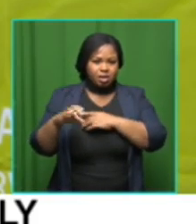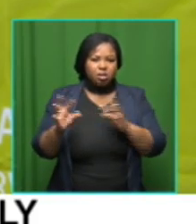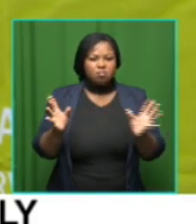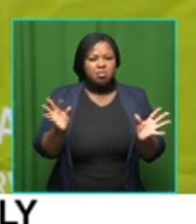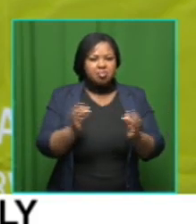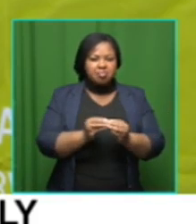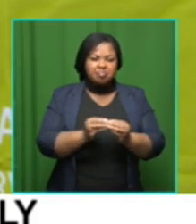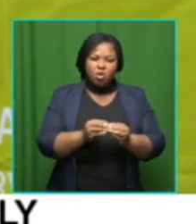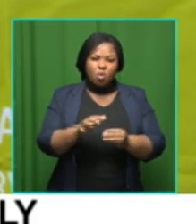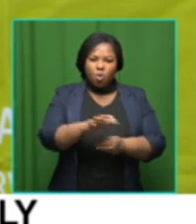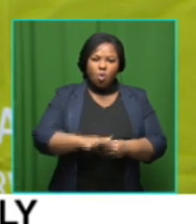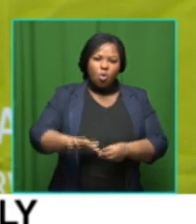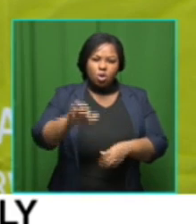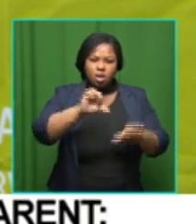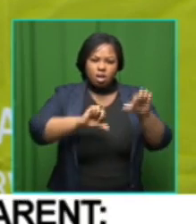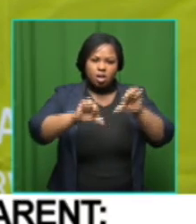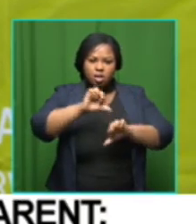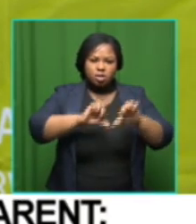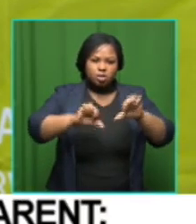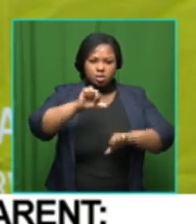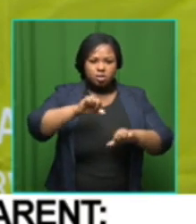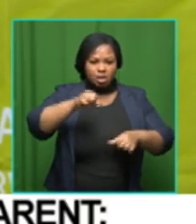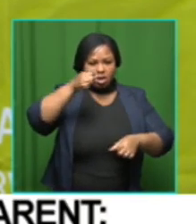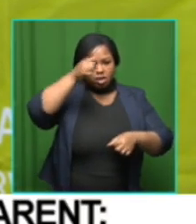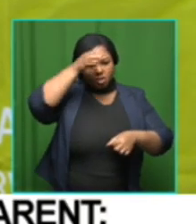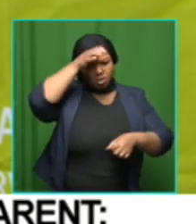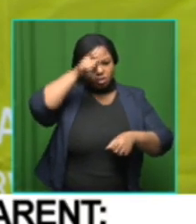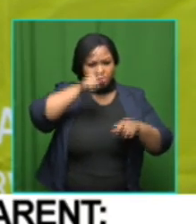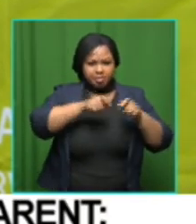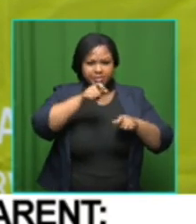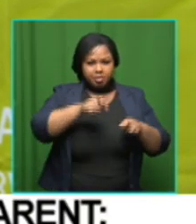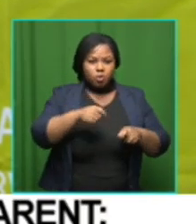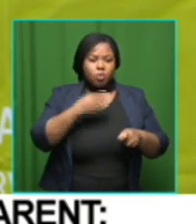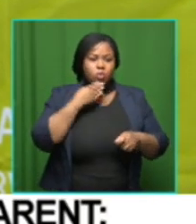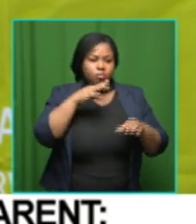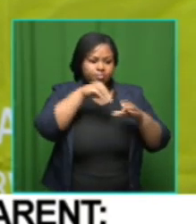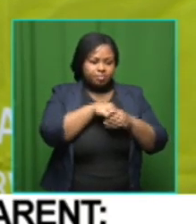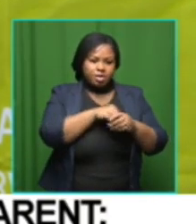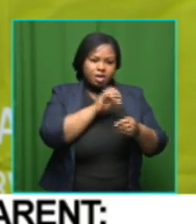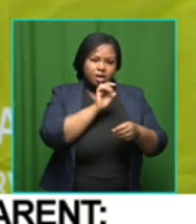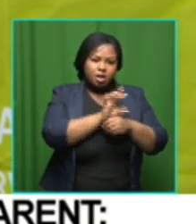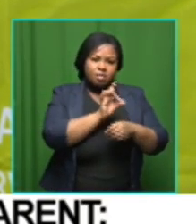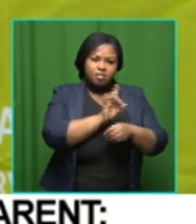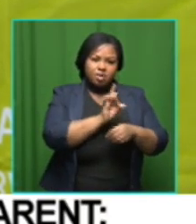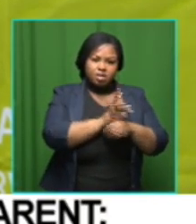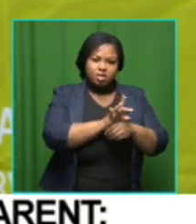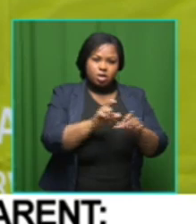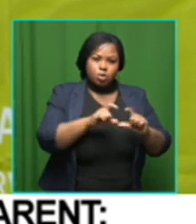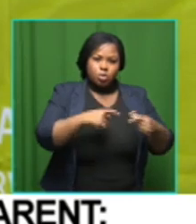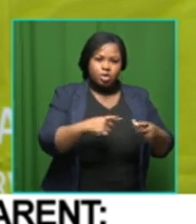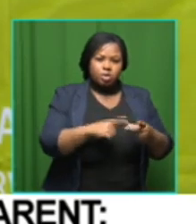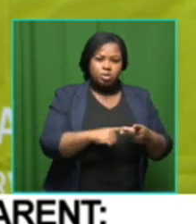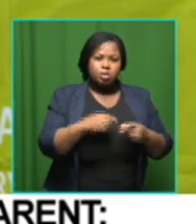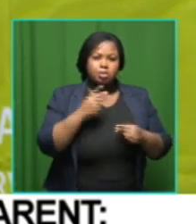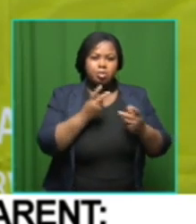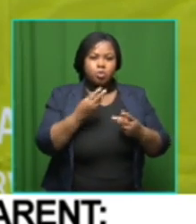of scientists who are part of the Ministerial Advisory Committee, which are the clinicians, the researchers, the virologists, the epidemiologists,